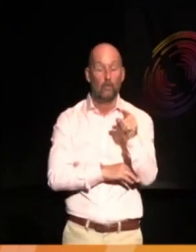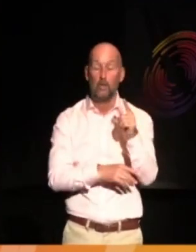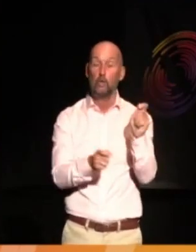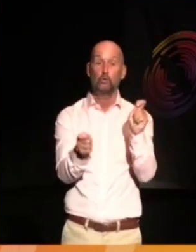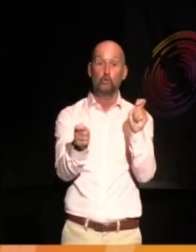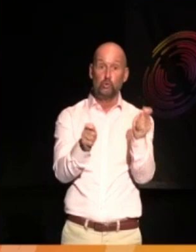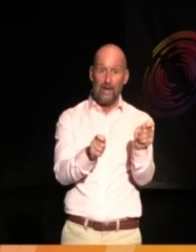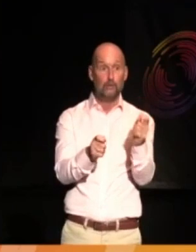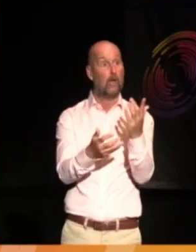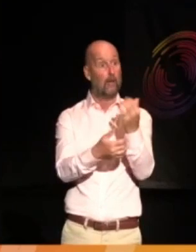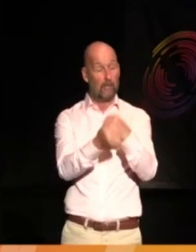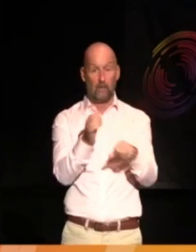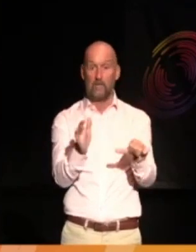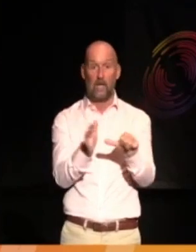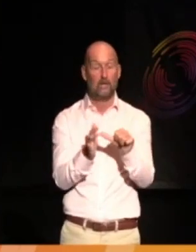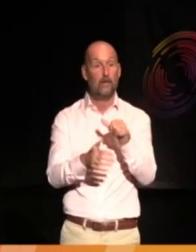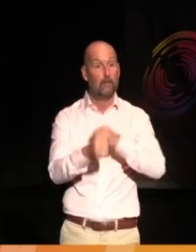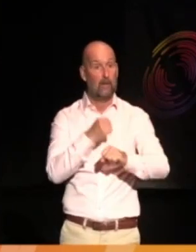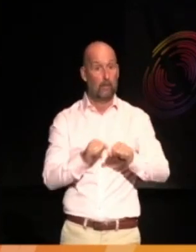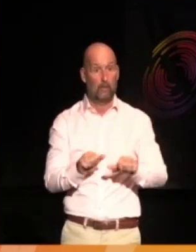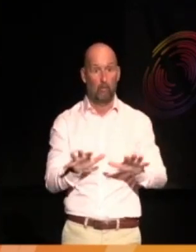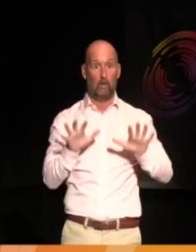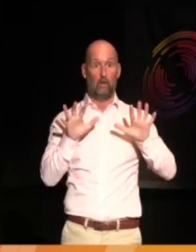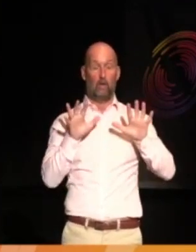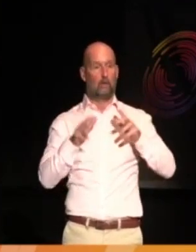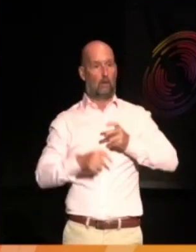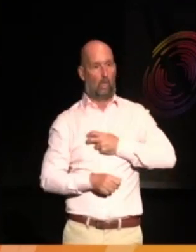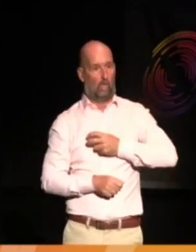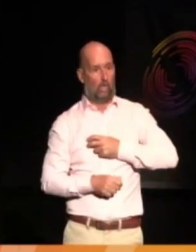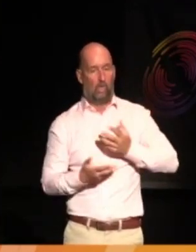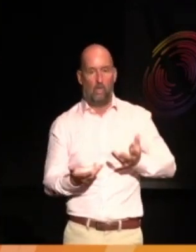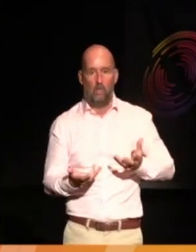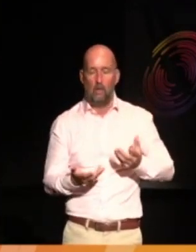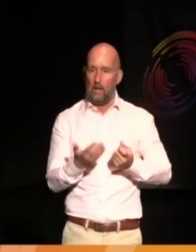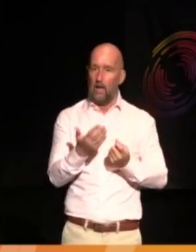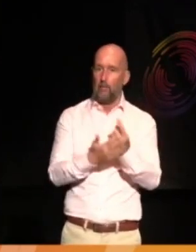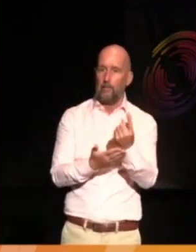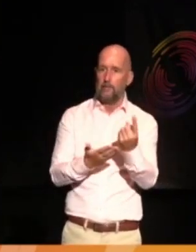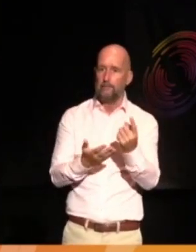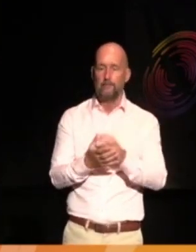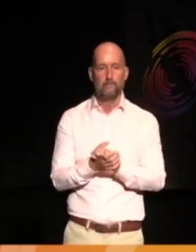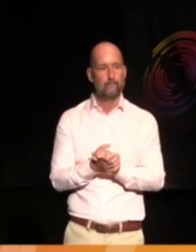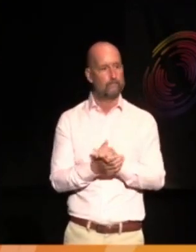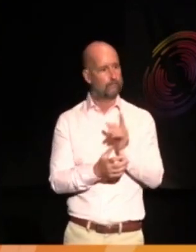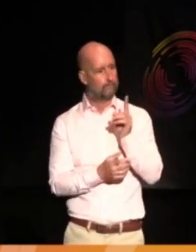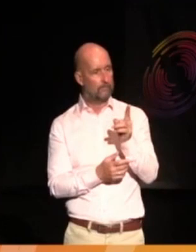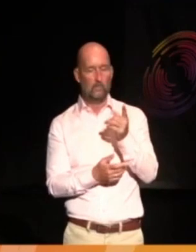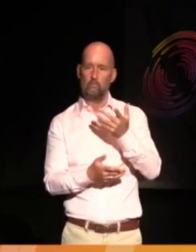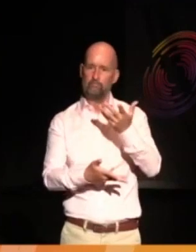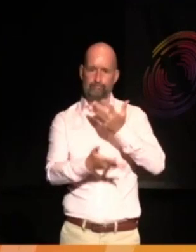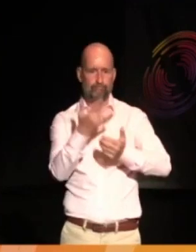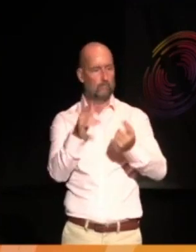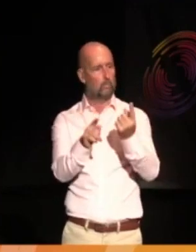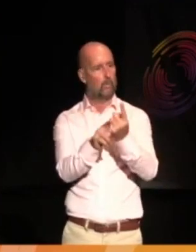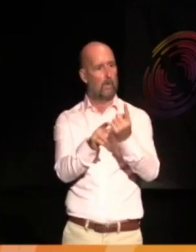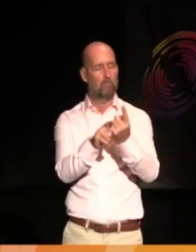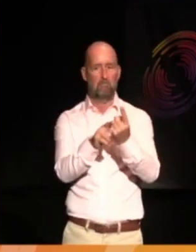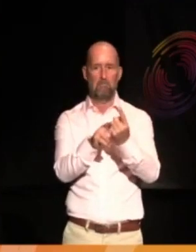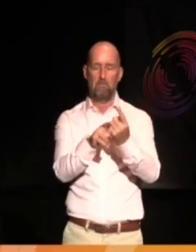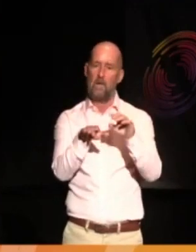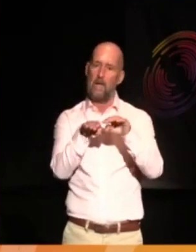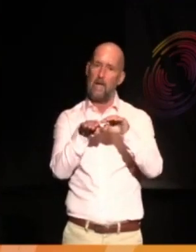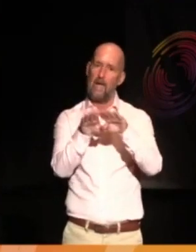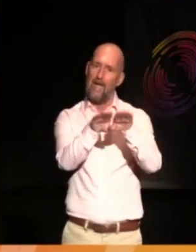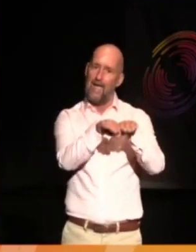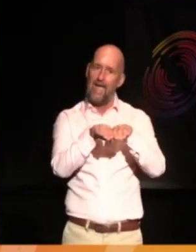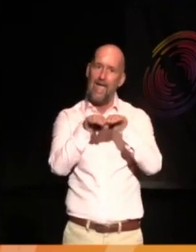It freaks people out. And if you're talking about equality, then I believe that we all